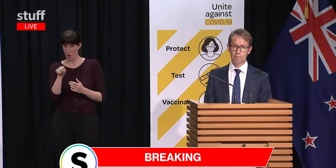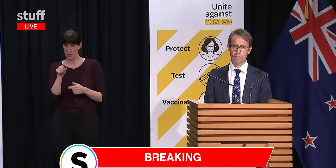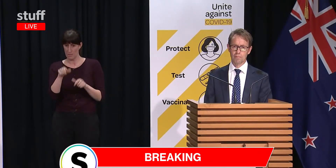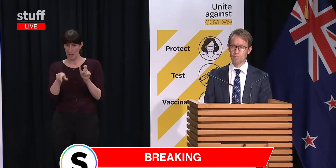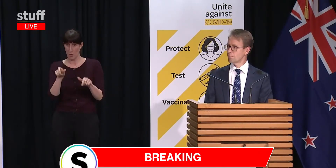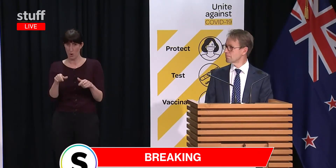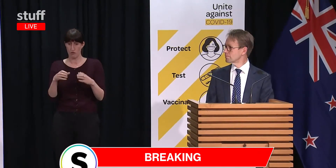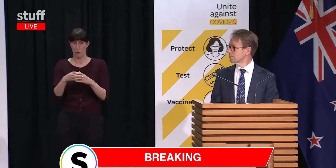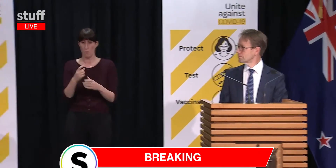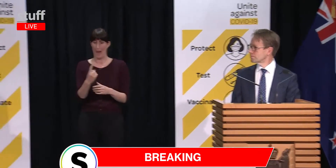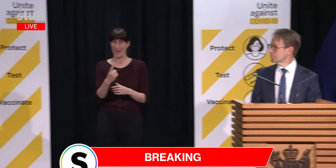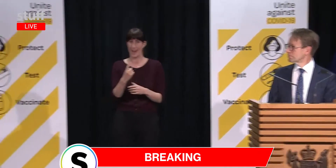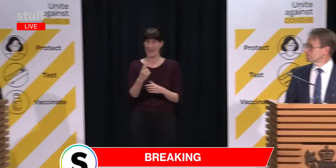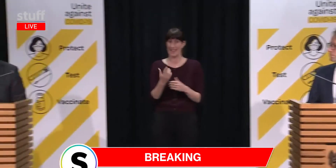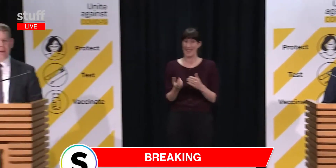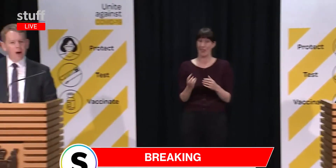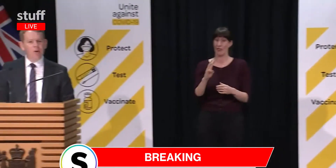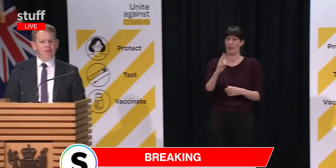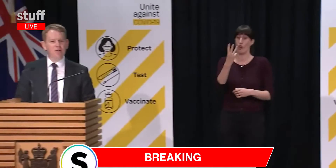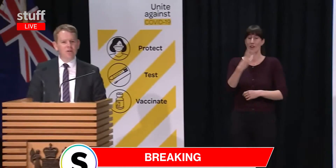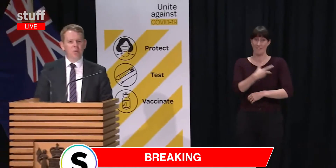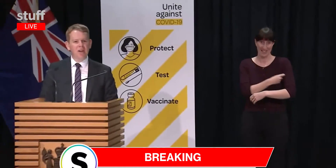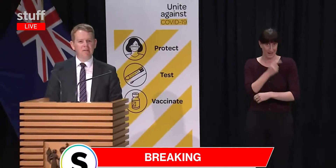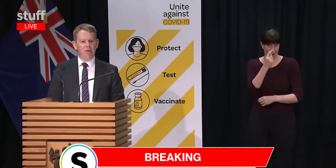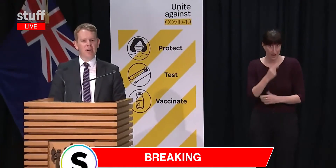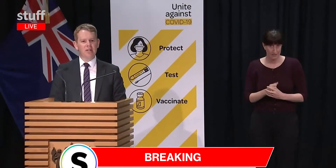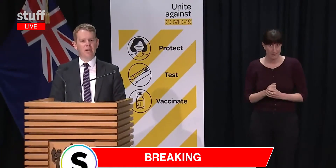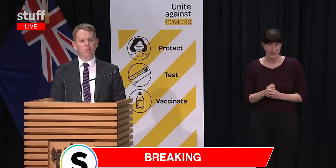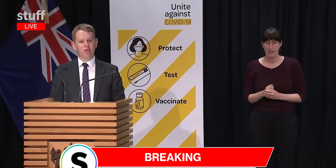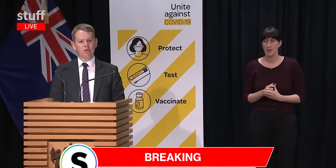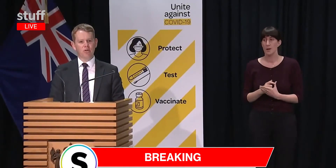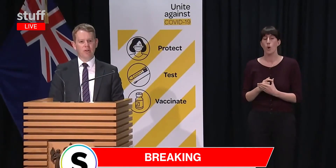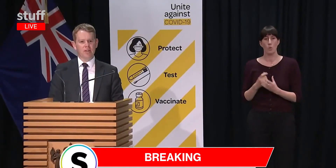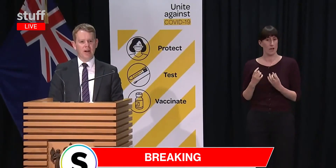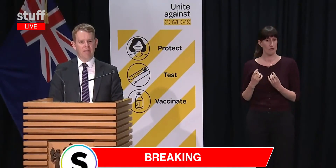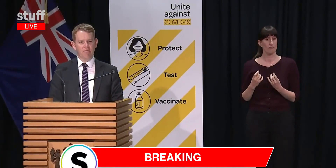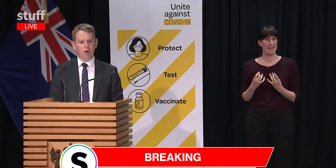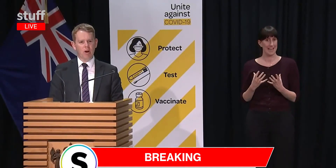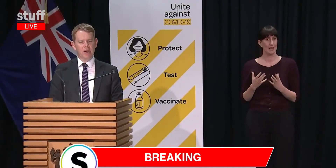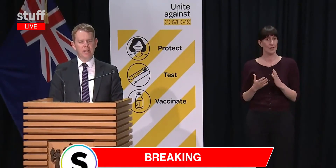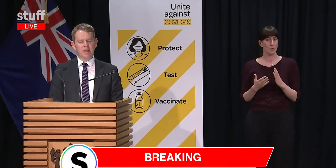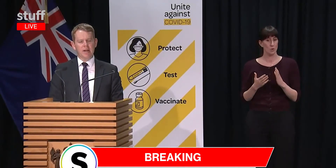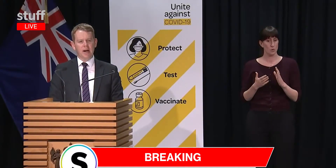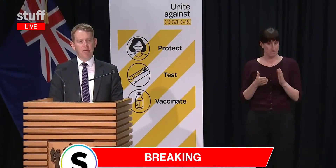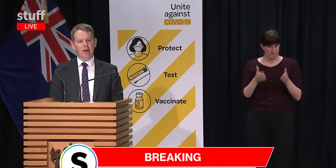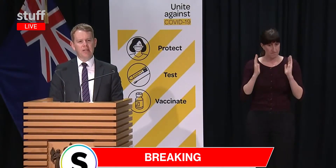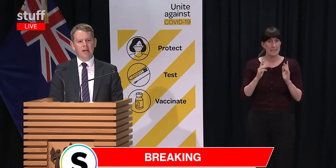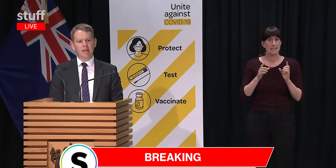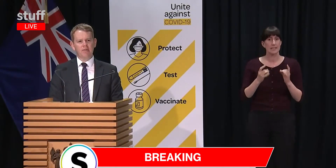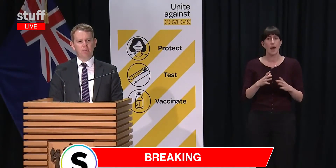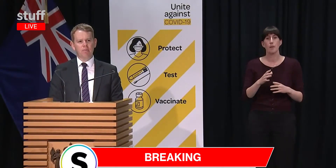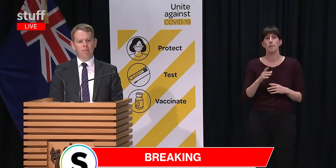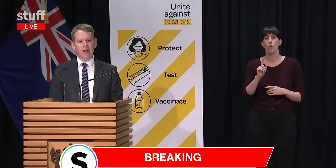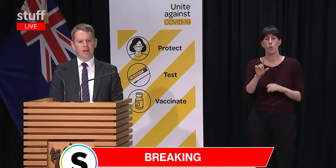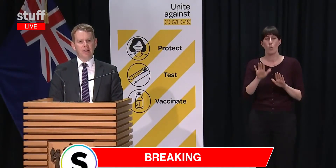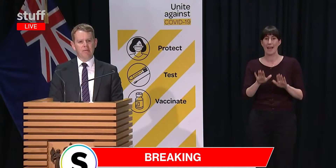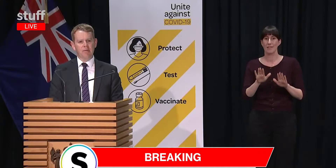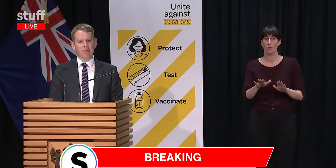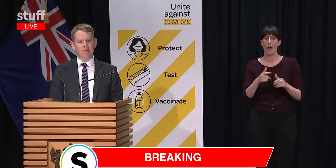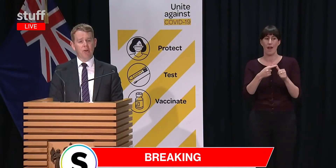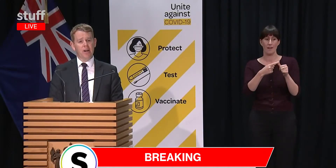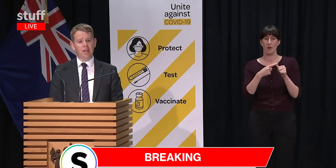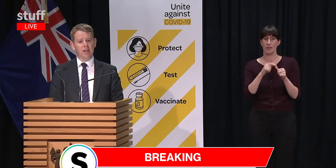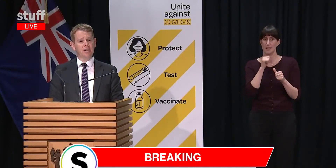not? So we're ready to go as soon as we get advice that booster shots are required. My understanding from